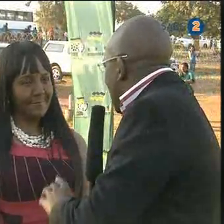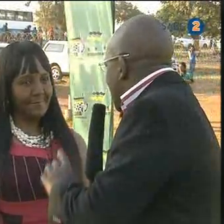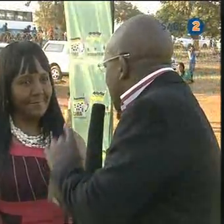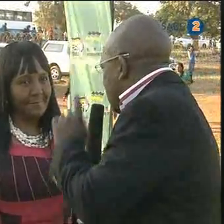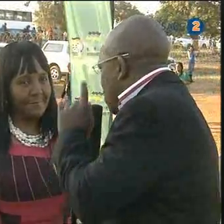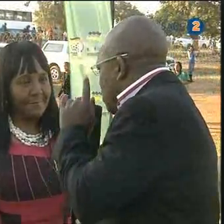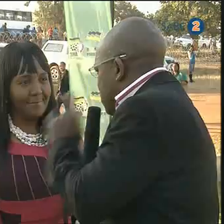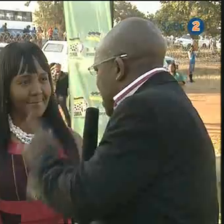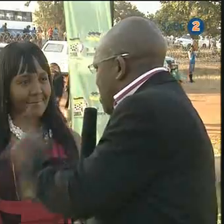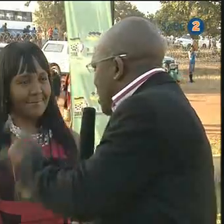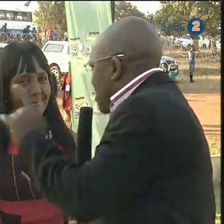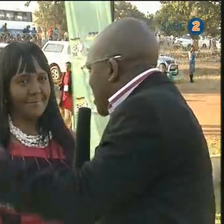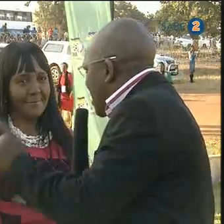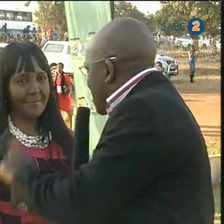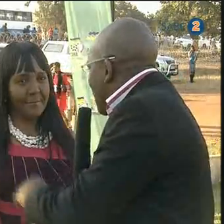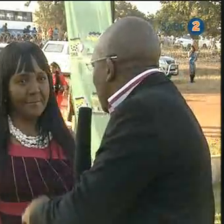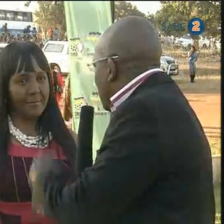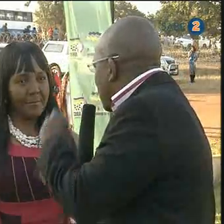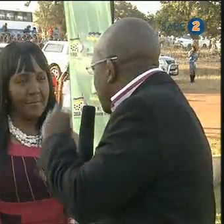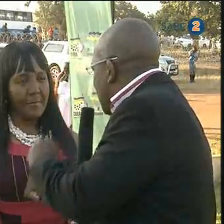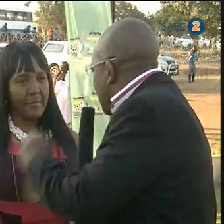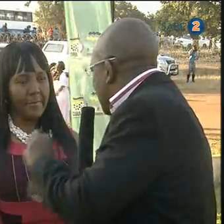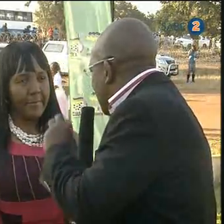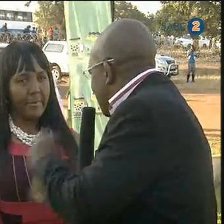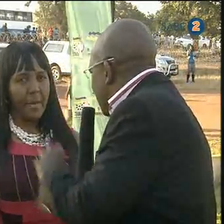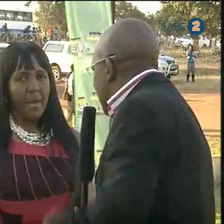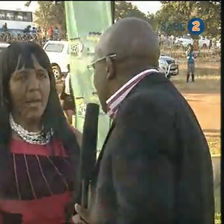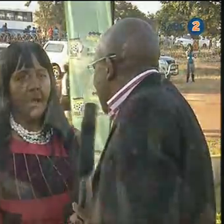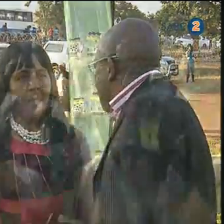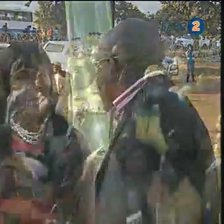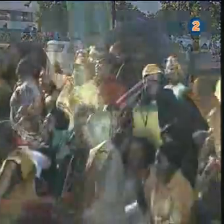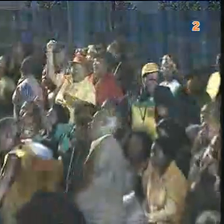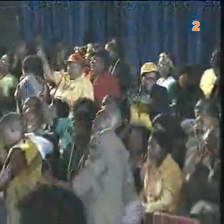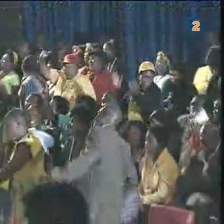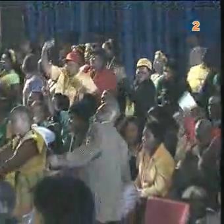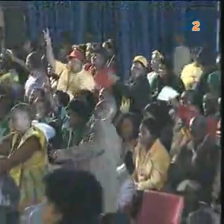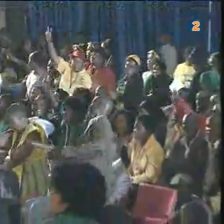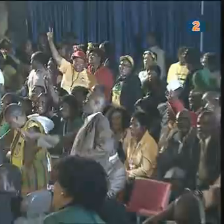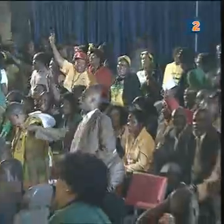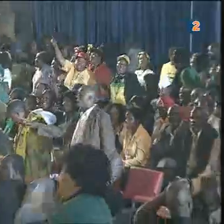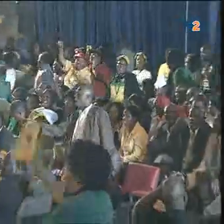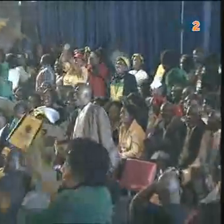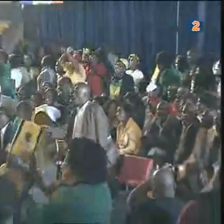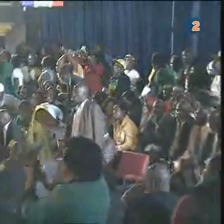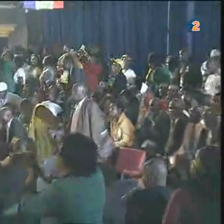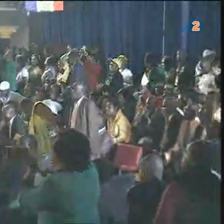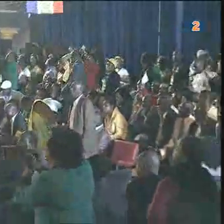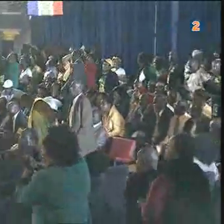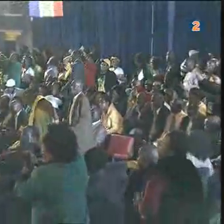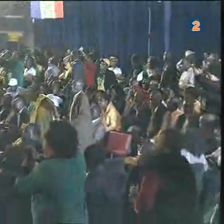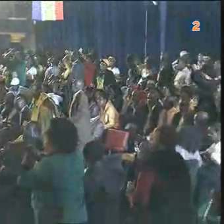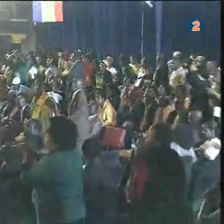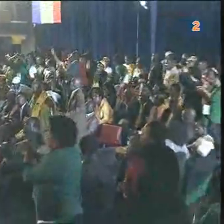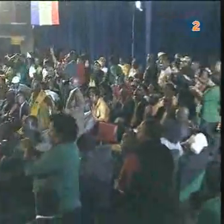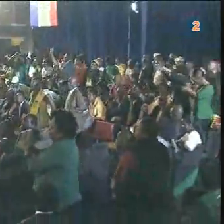happens, you guys must go there, and there, or do this, that, and the other thing. He's a very progressive